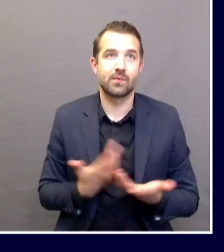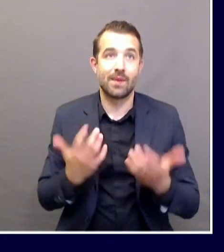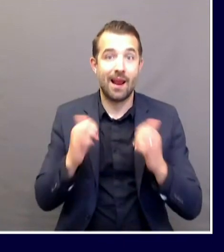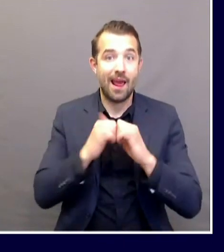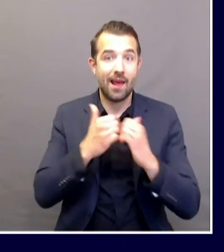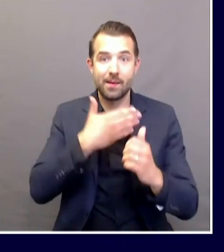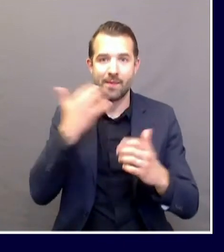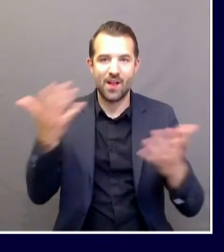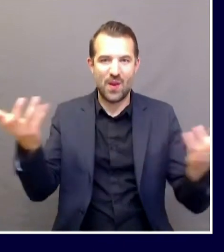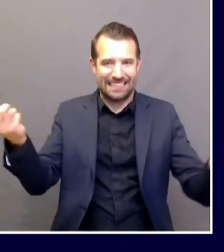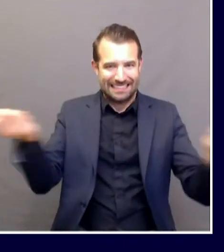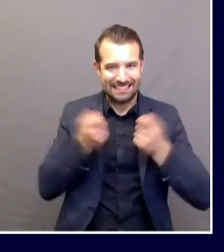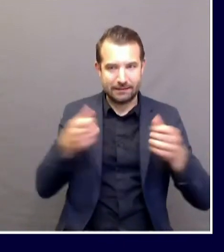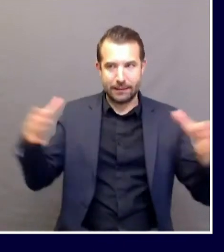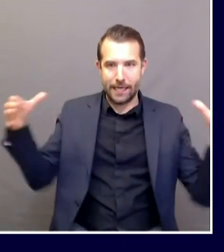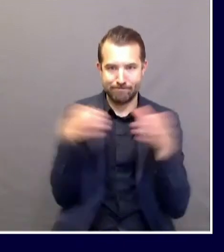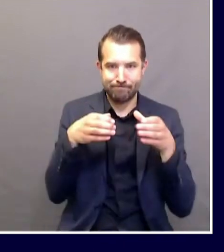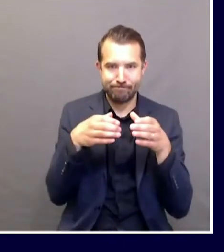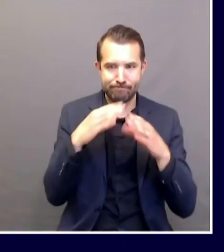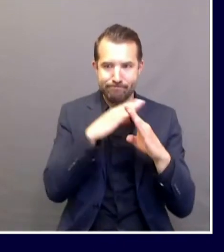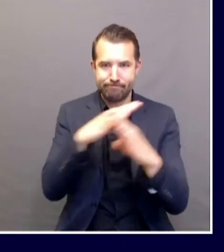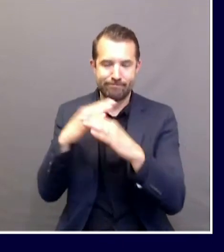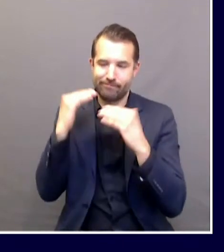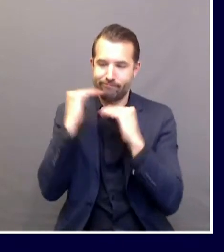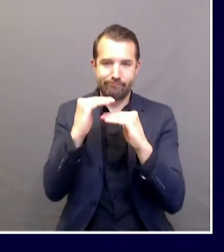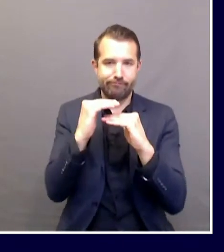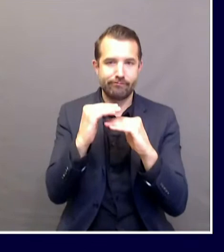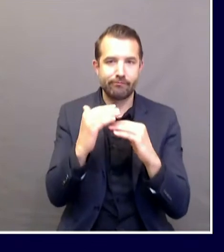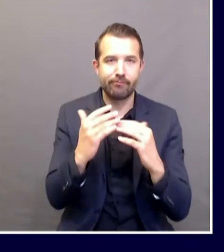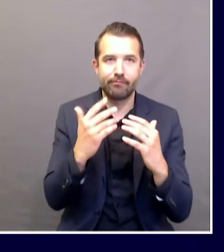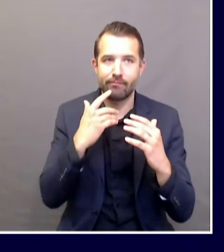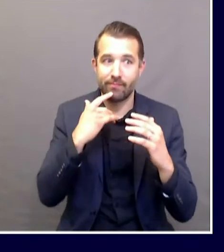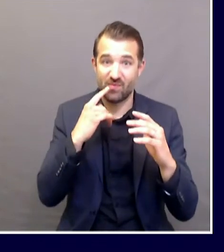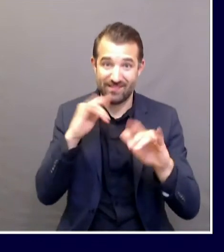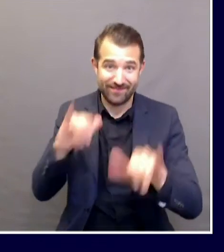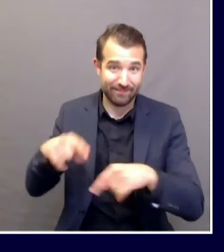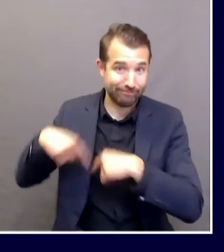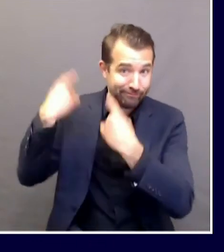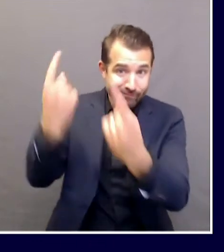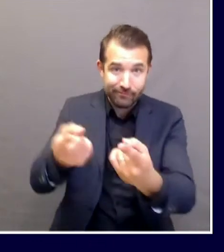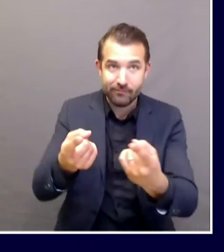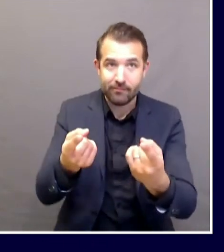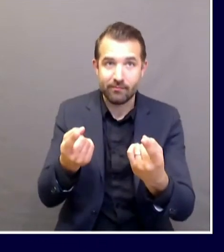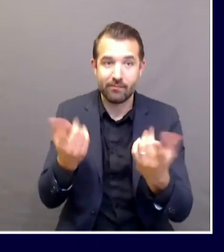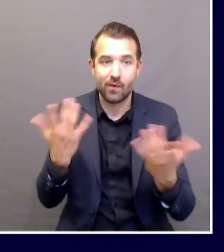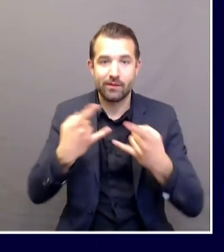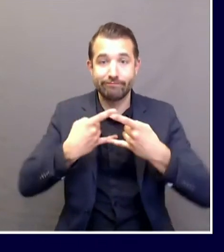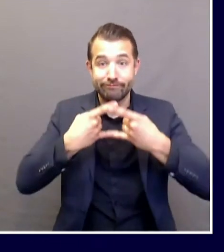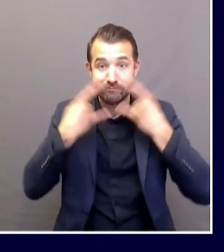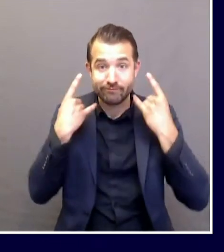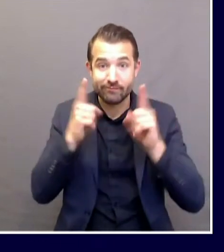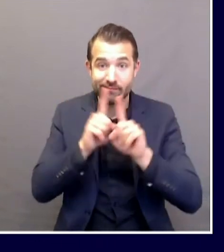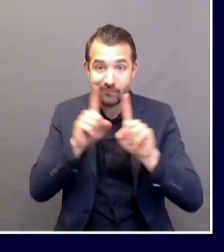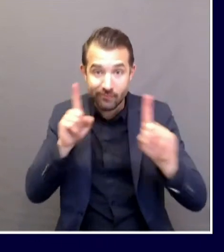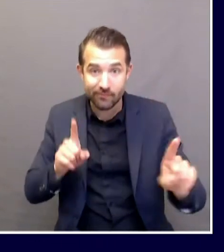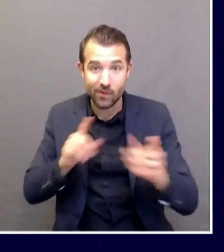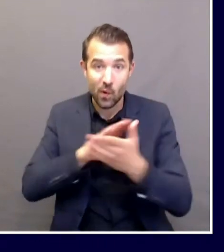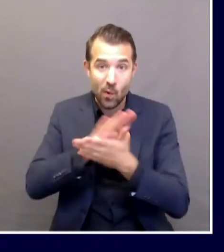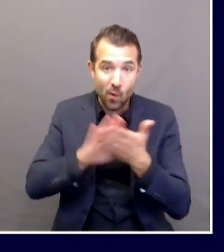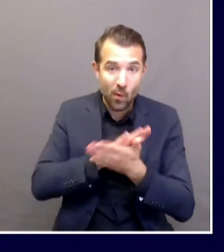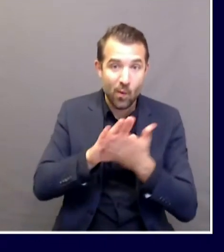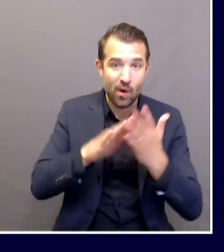then there's the new tool. The classical tools are masking, physical distancing, so on and so forth. The new tool is